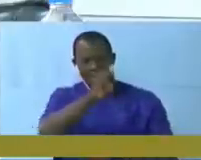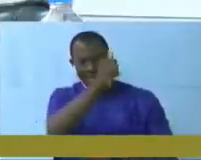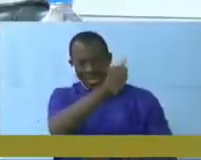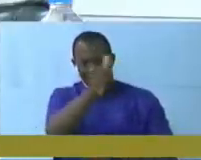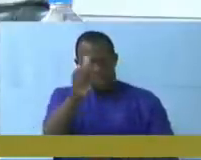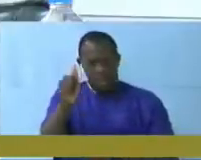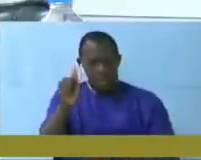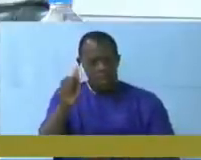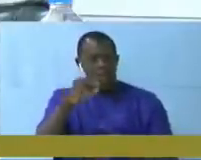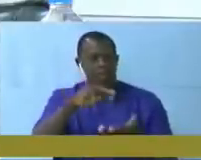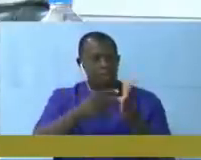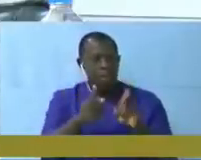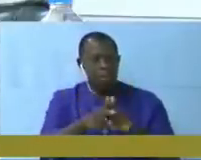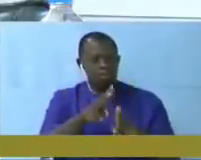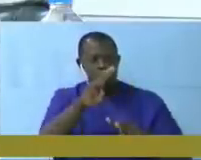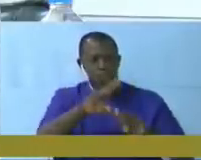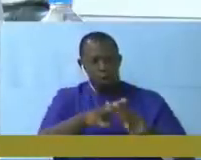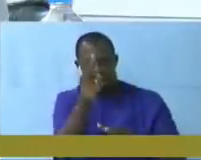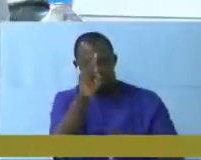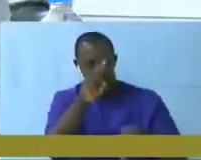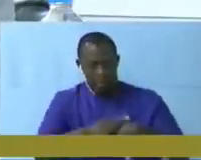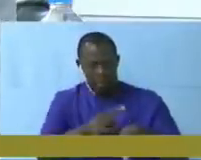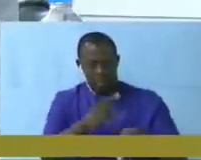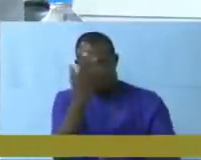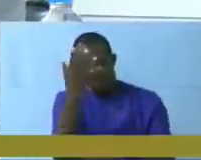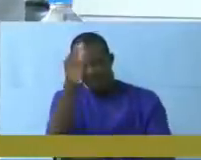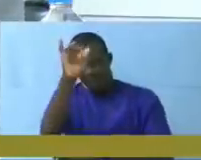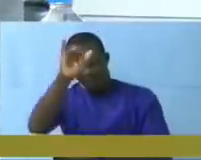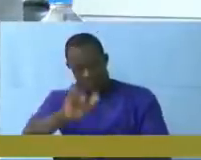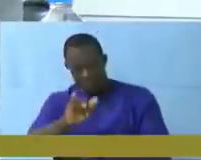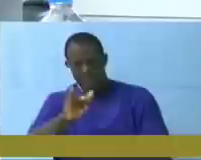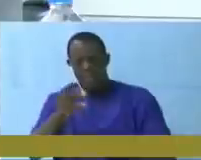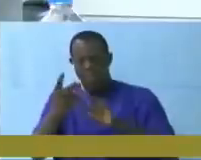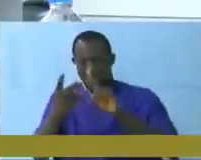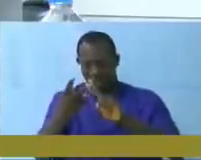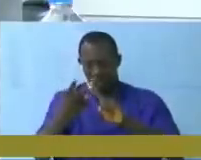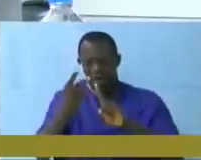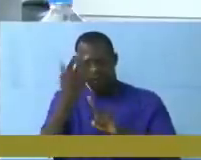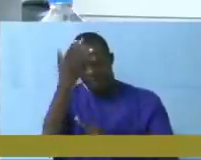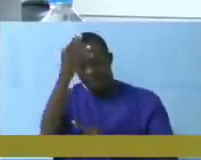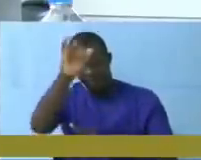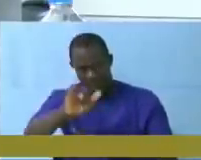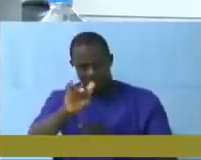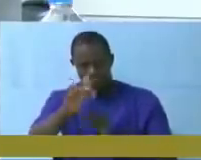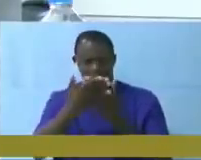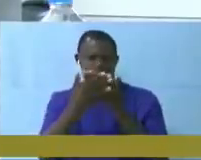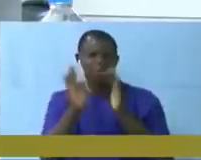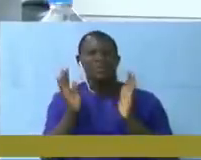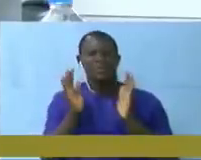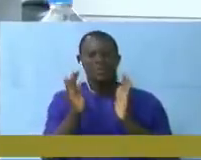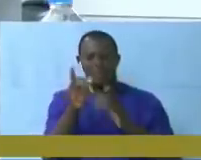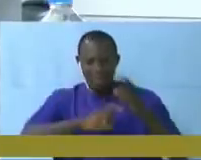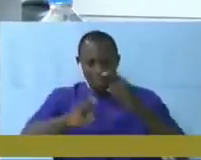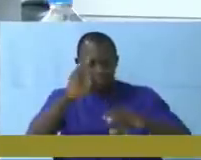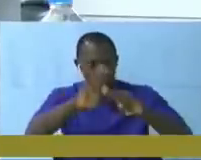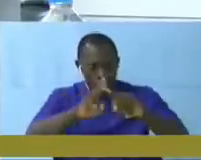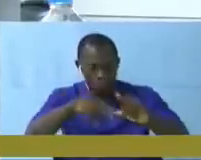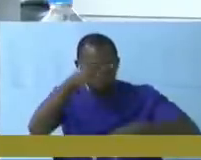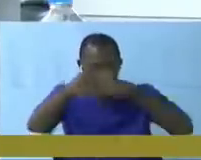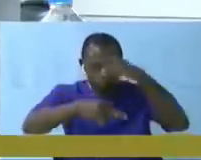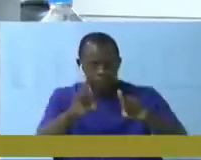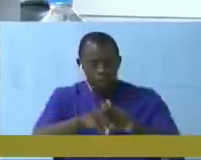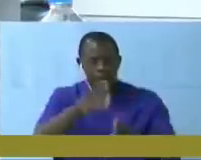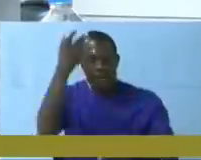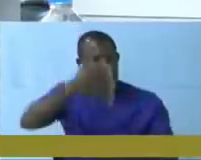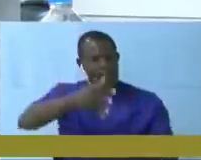nak mune mu jang nak li nga xamne ni moy xat mom mo nek ne kep ko xamne ni falu nga bu boba mayuñ